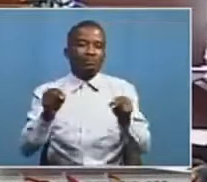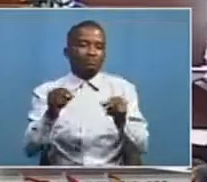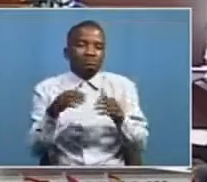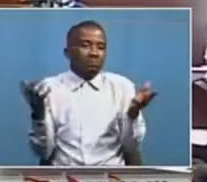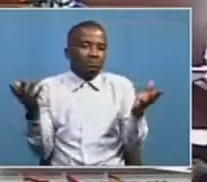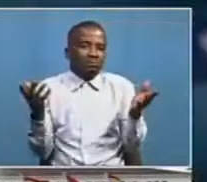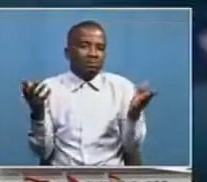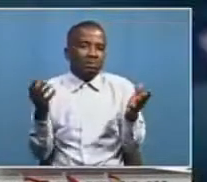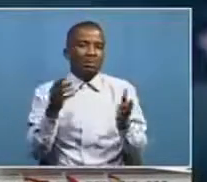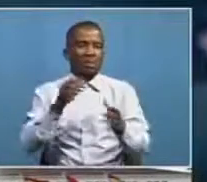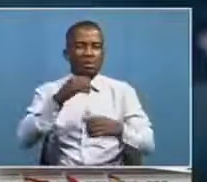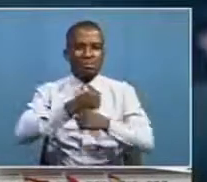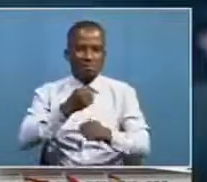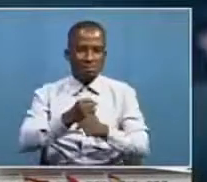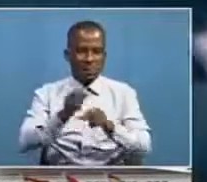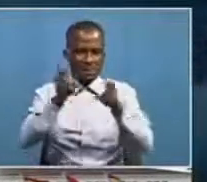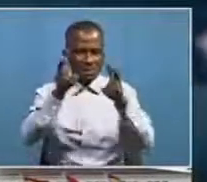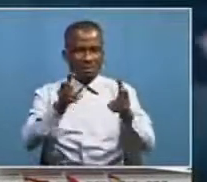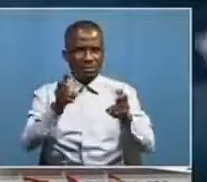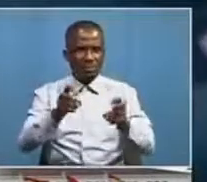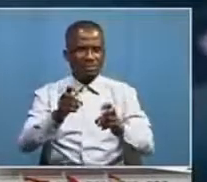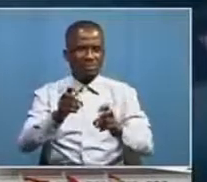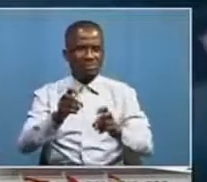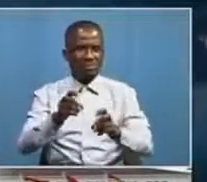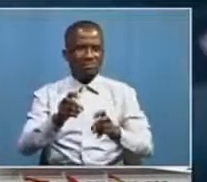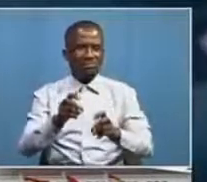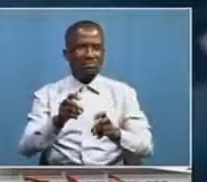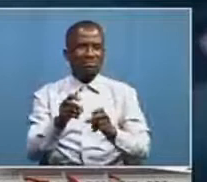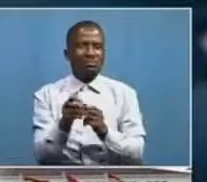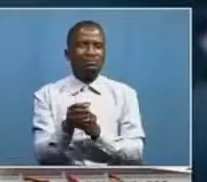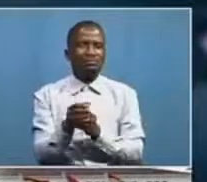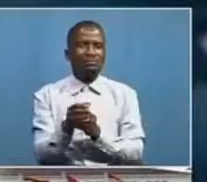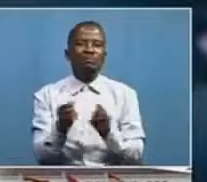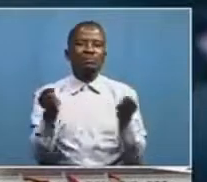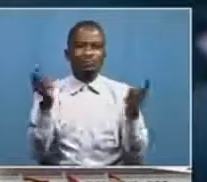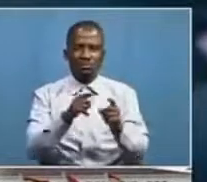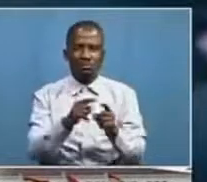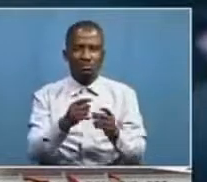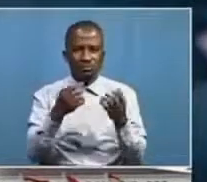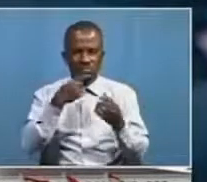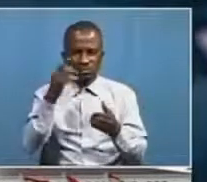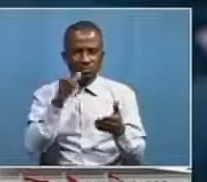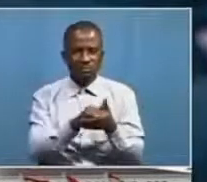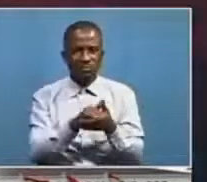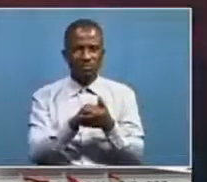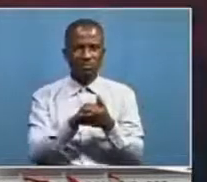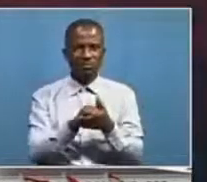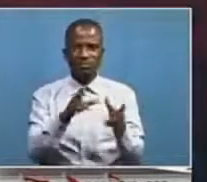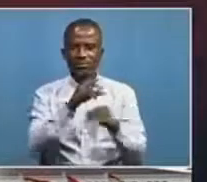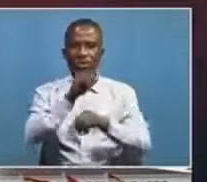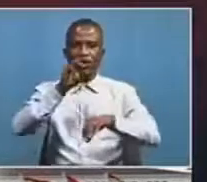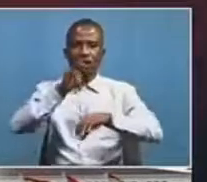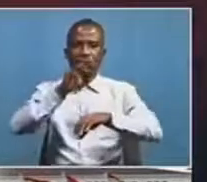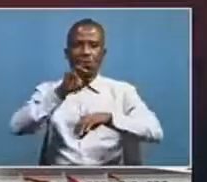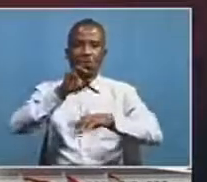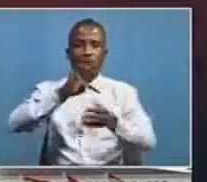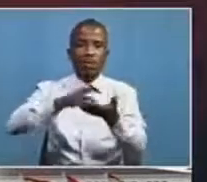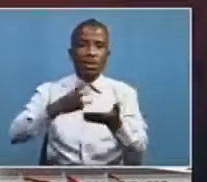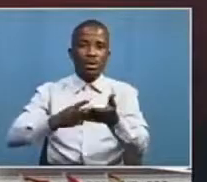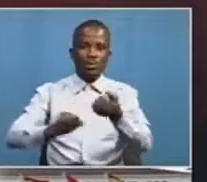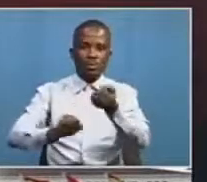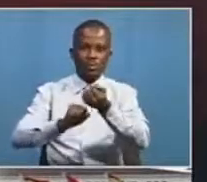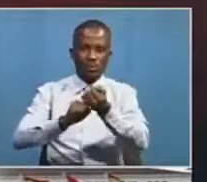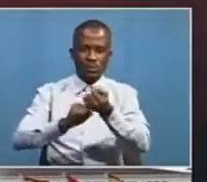in establishing his case or defense. One may, however, say that the party called no witness in support of his case,